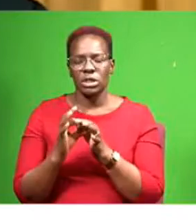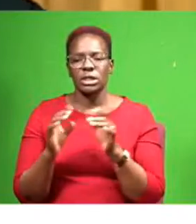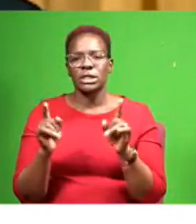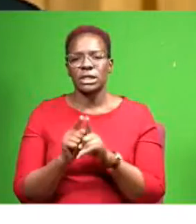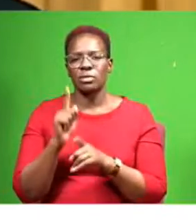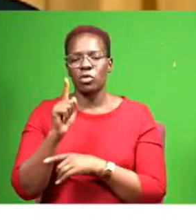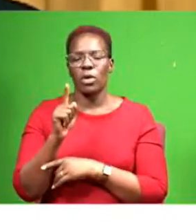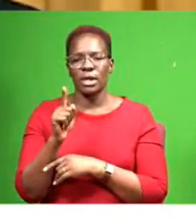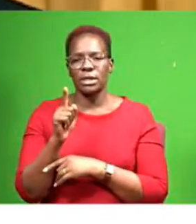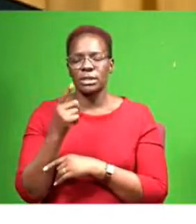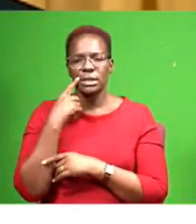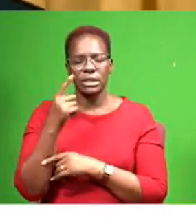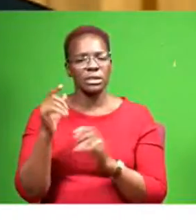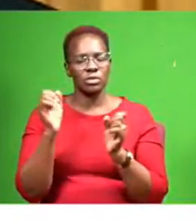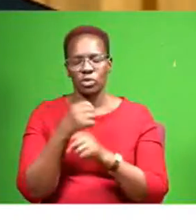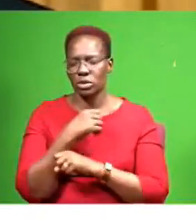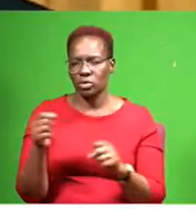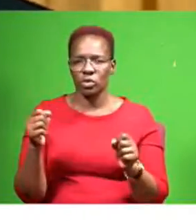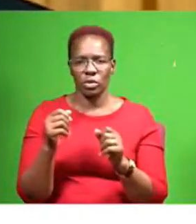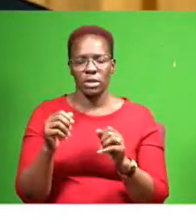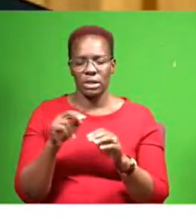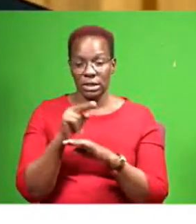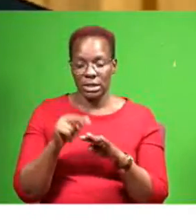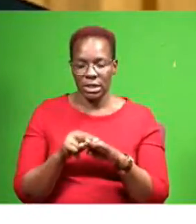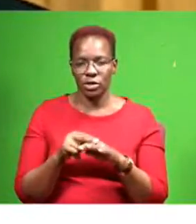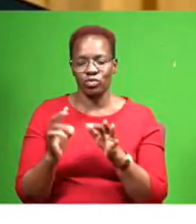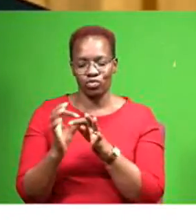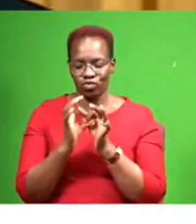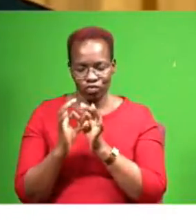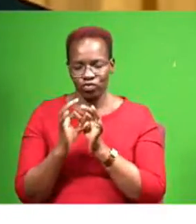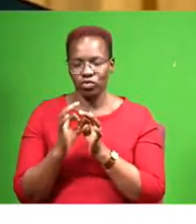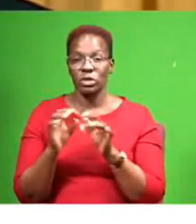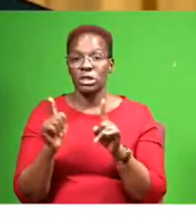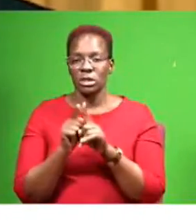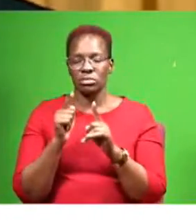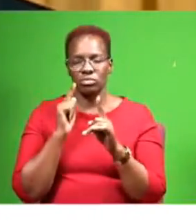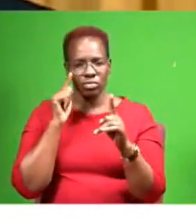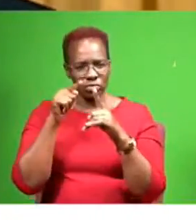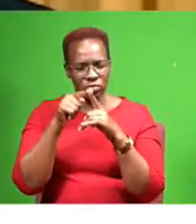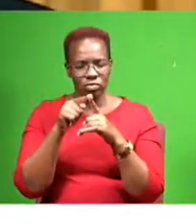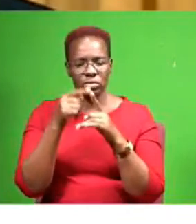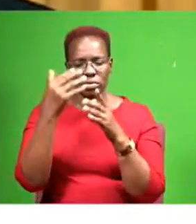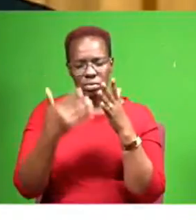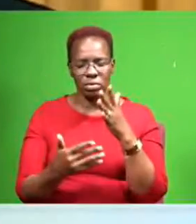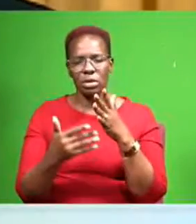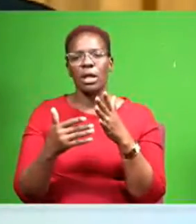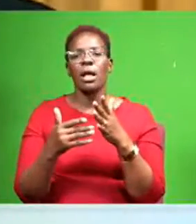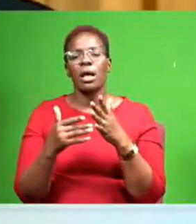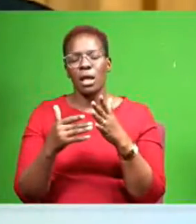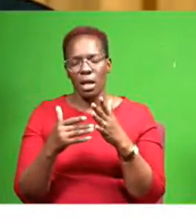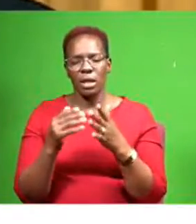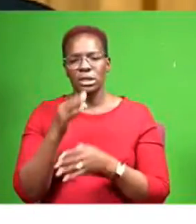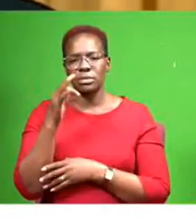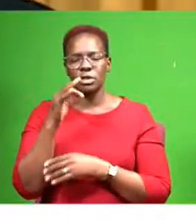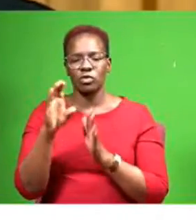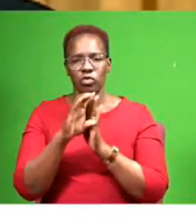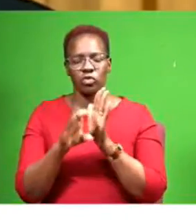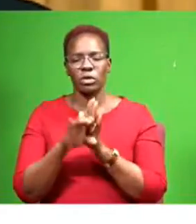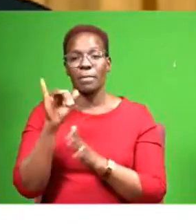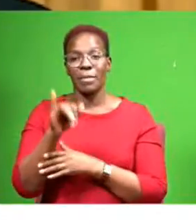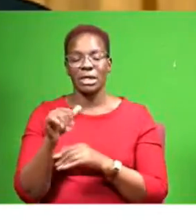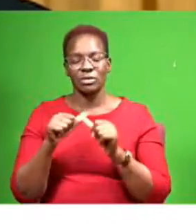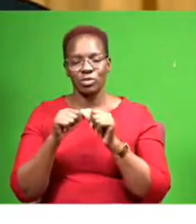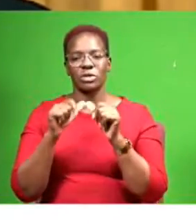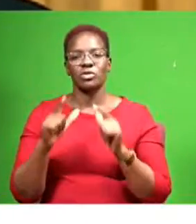one indivisible sovereign nation. These aspirations and objectives are the purport and spirit of the Constitution that must remain